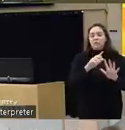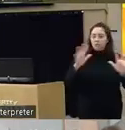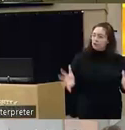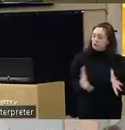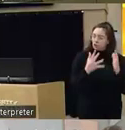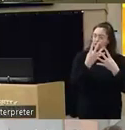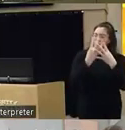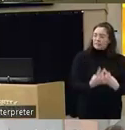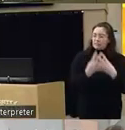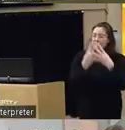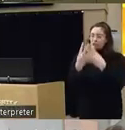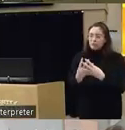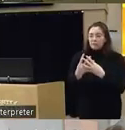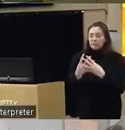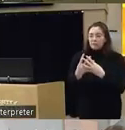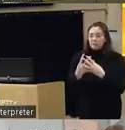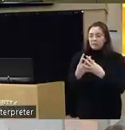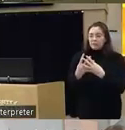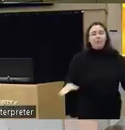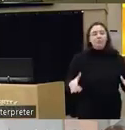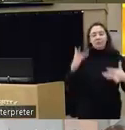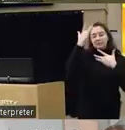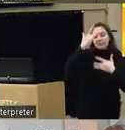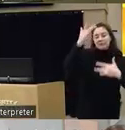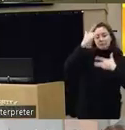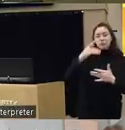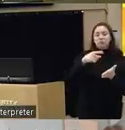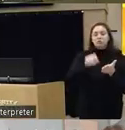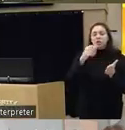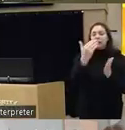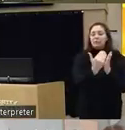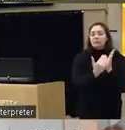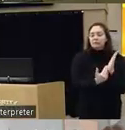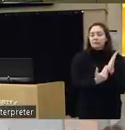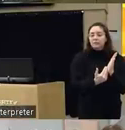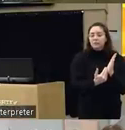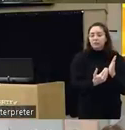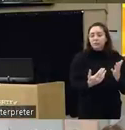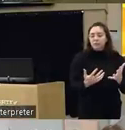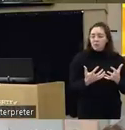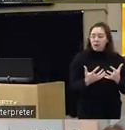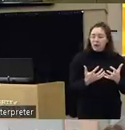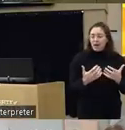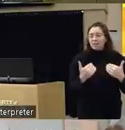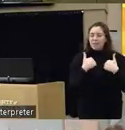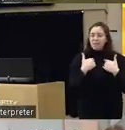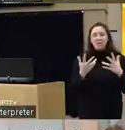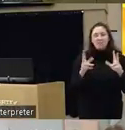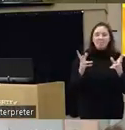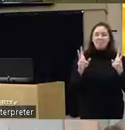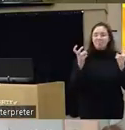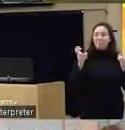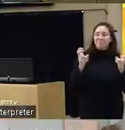done through the pediatric symptom checklist 17. We've had a lot of trouble operationalizing that since it's not